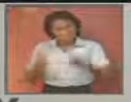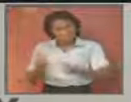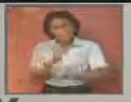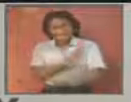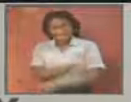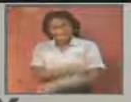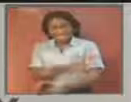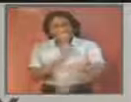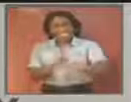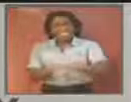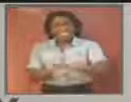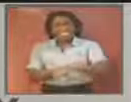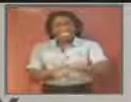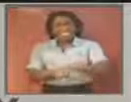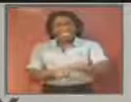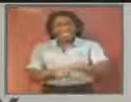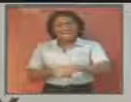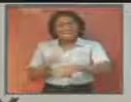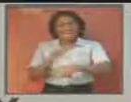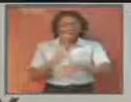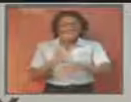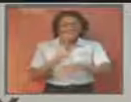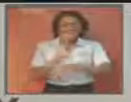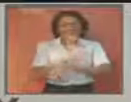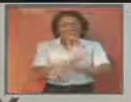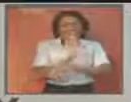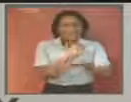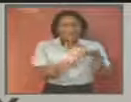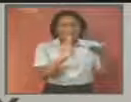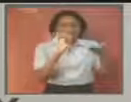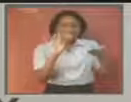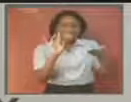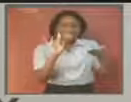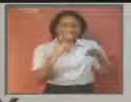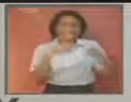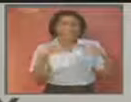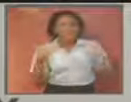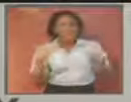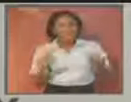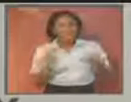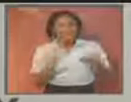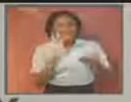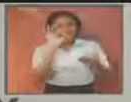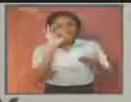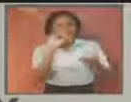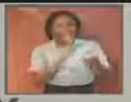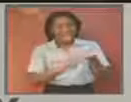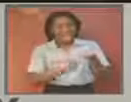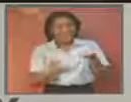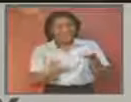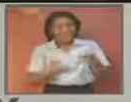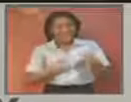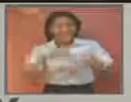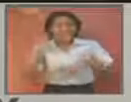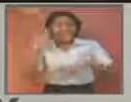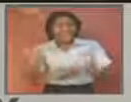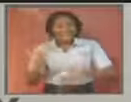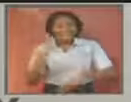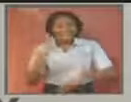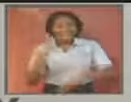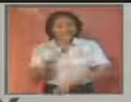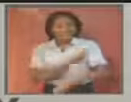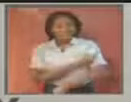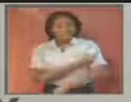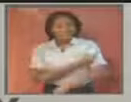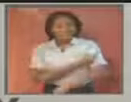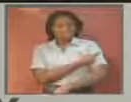and 9 weeks, between week 8 and week 9. Don't go under week 8, all right?